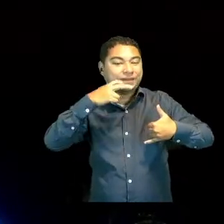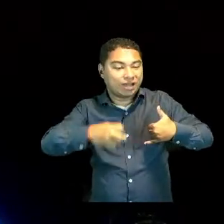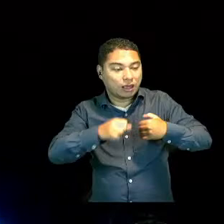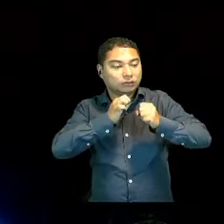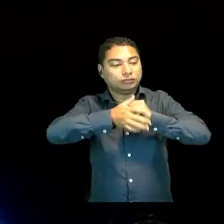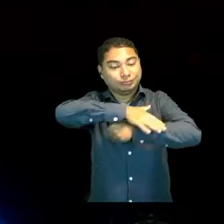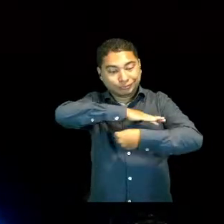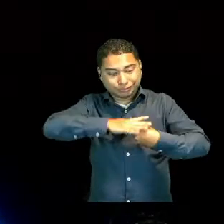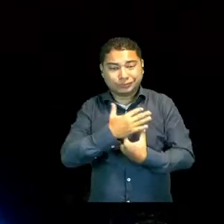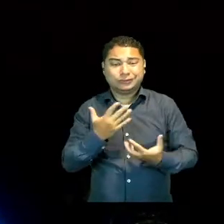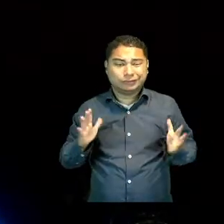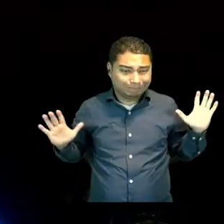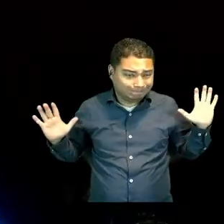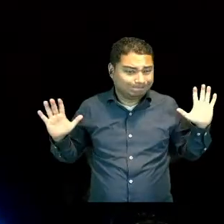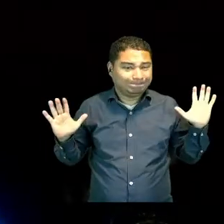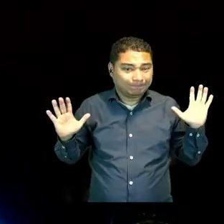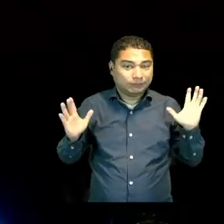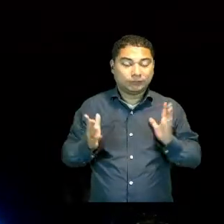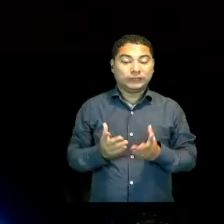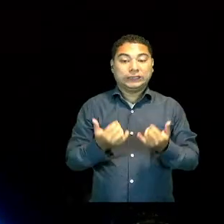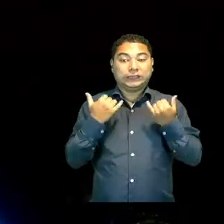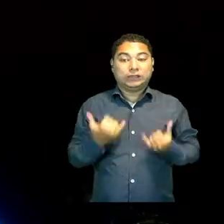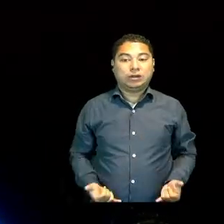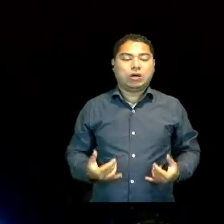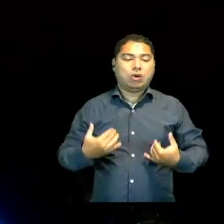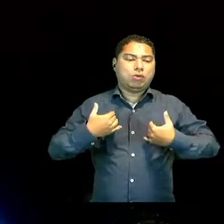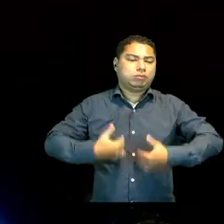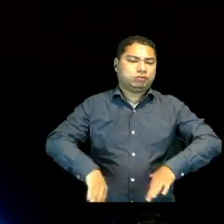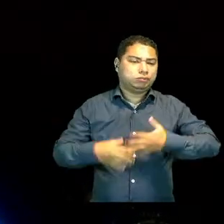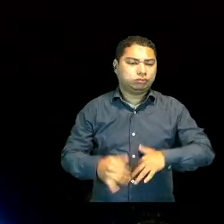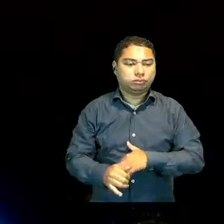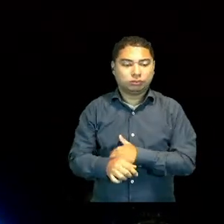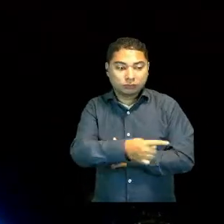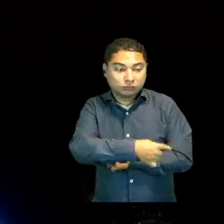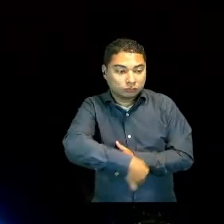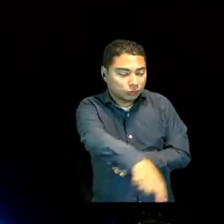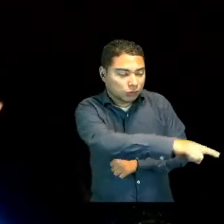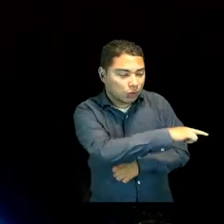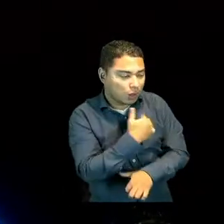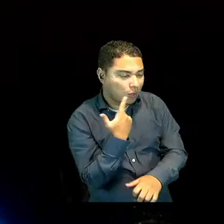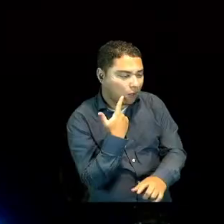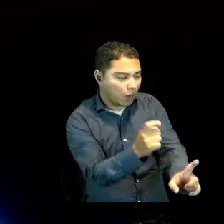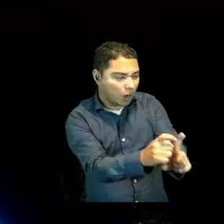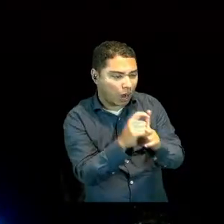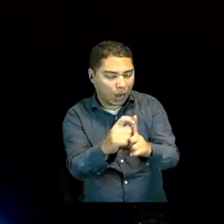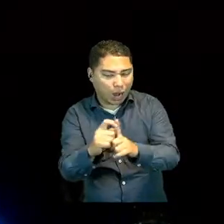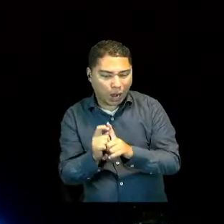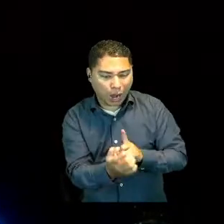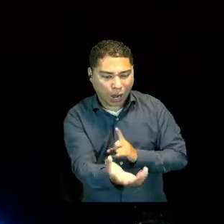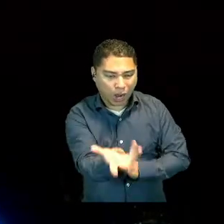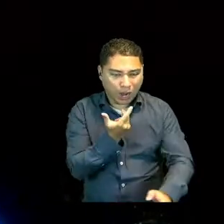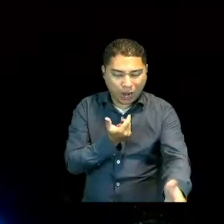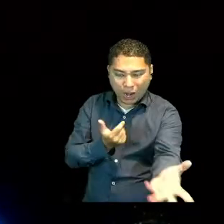to have been able to hear her powerful words regarding her own current situation,